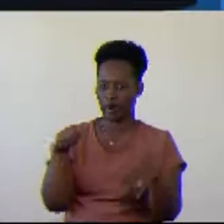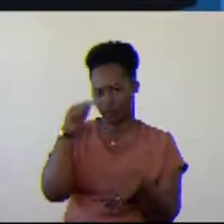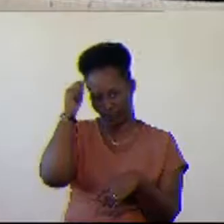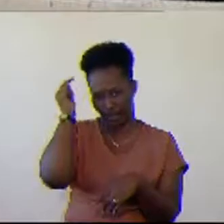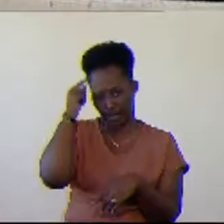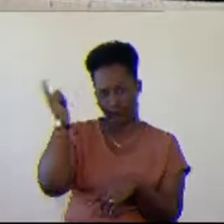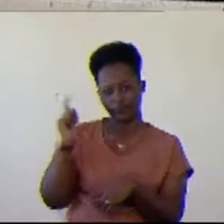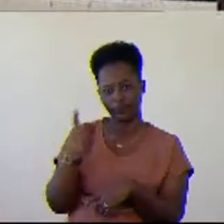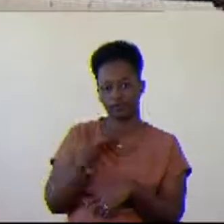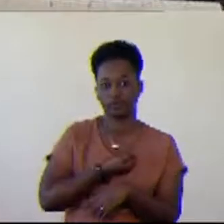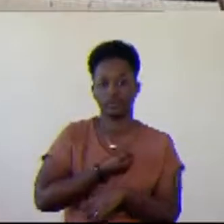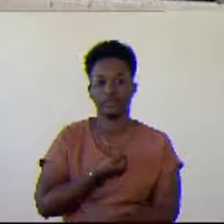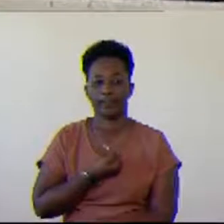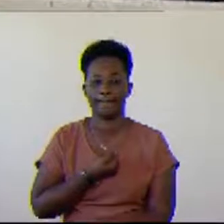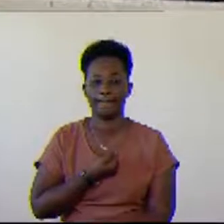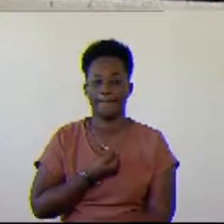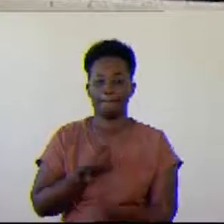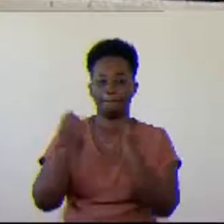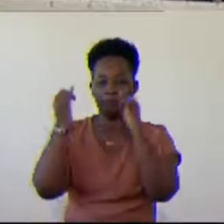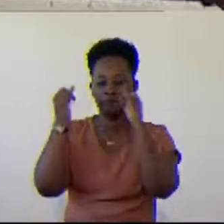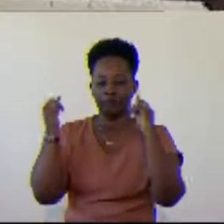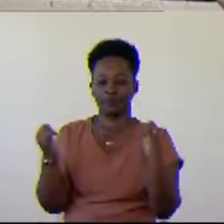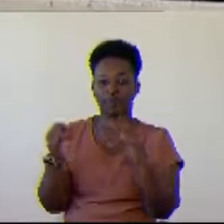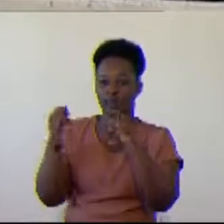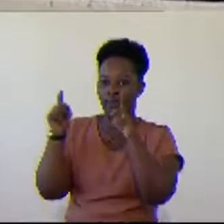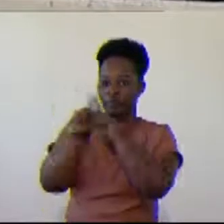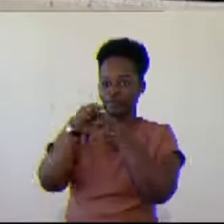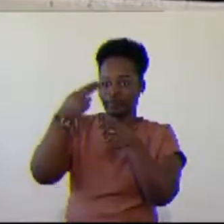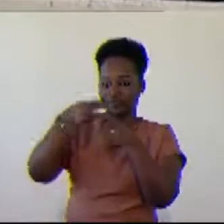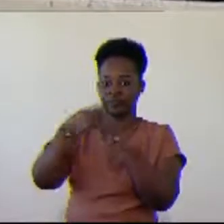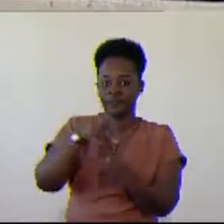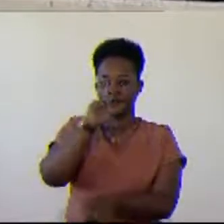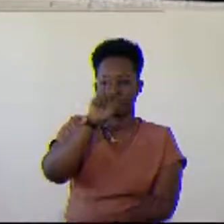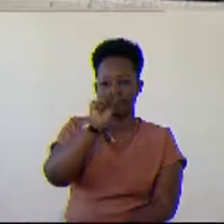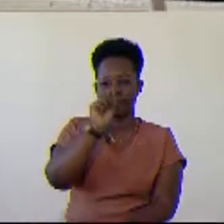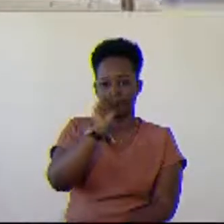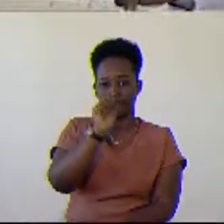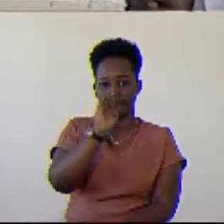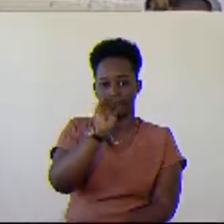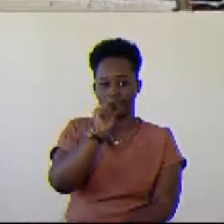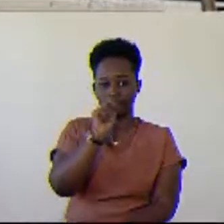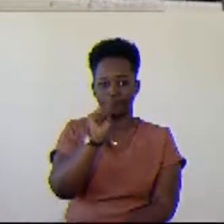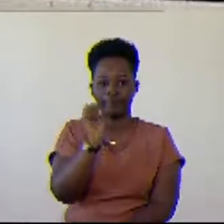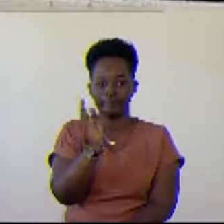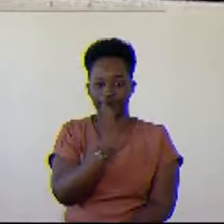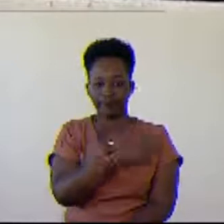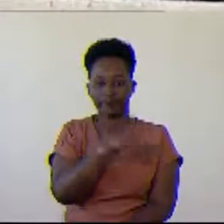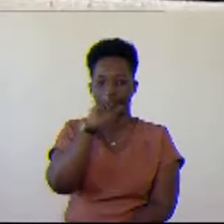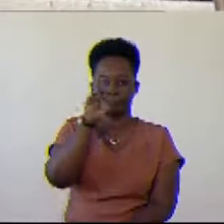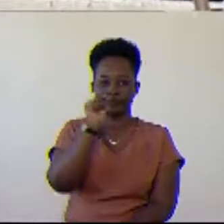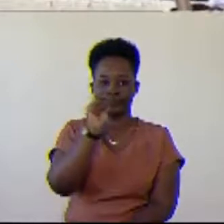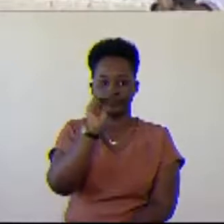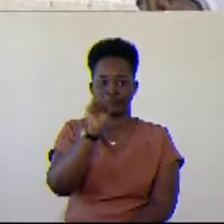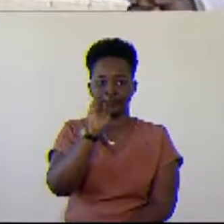you have got a lamina. A lamina is any object, like it could be a